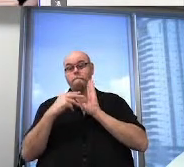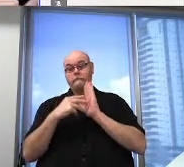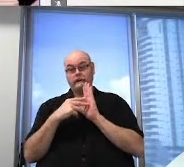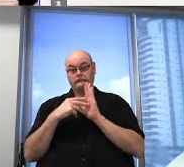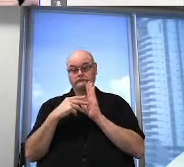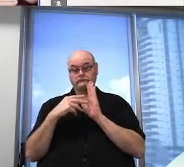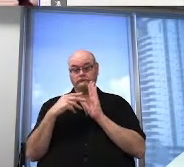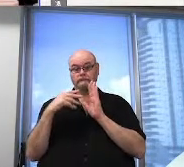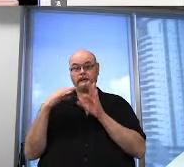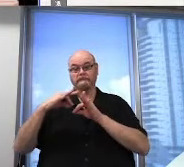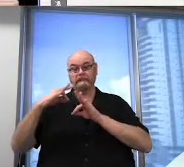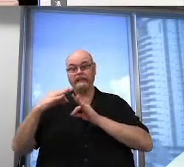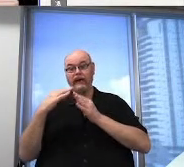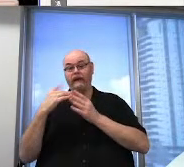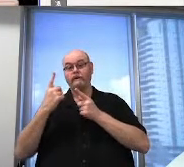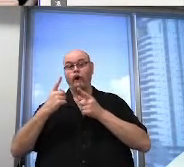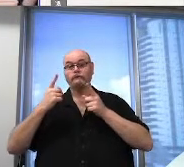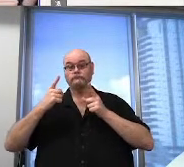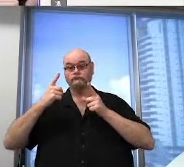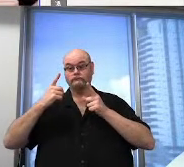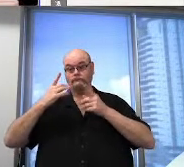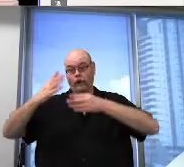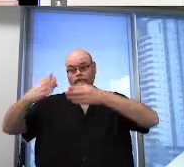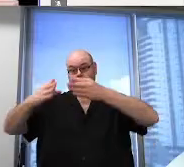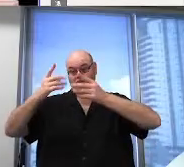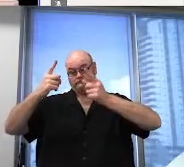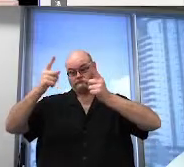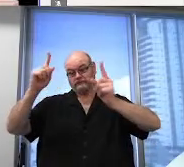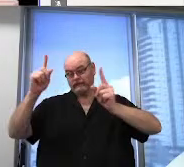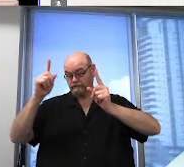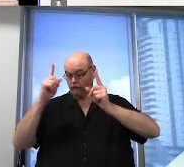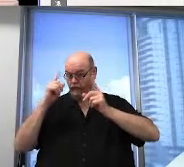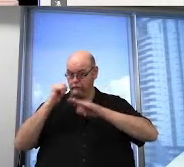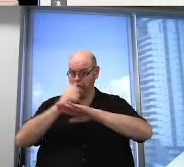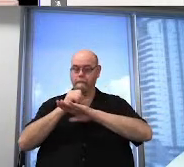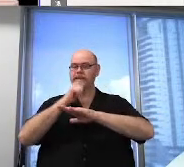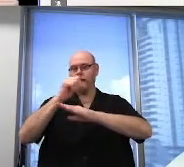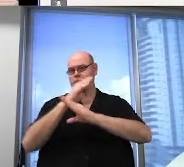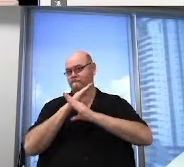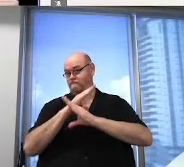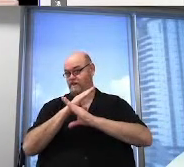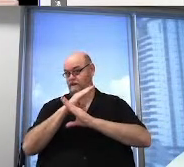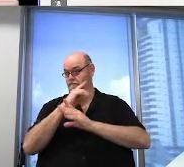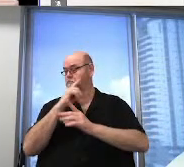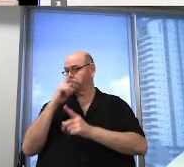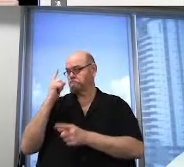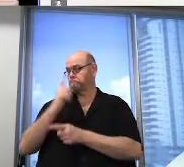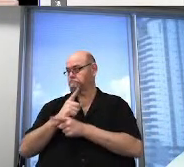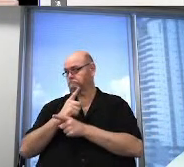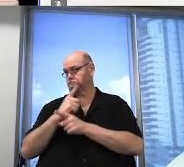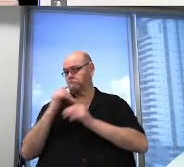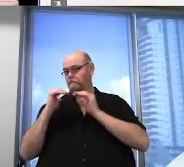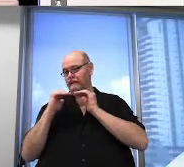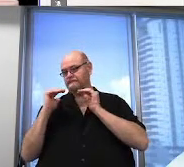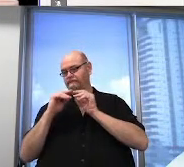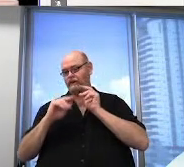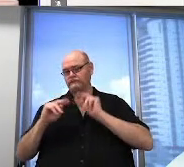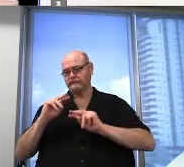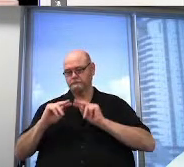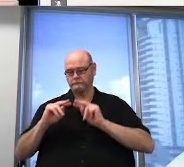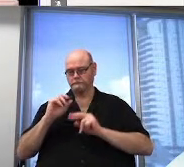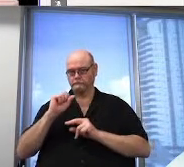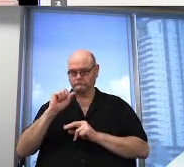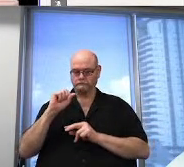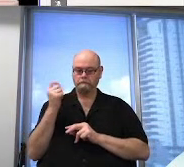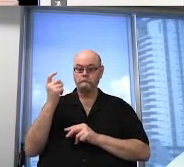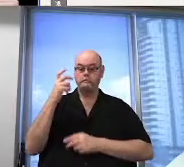the ultimate successful implementation, but not prevent it. That's a fair assessment on it.